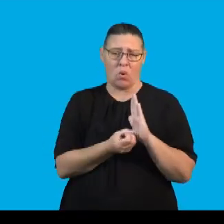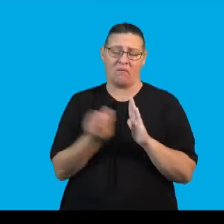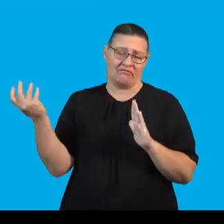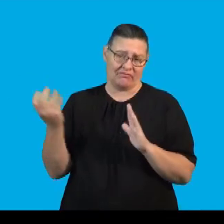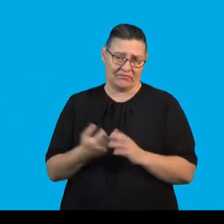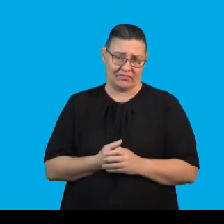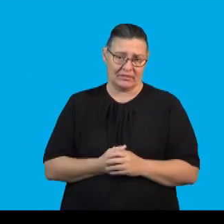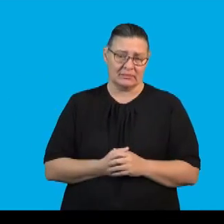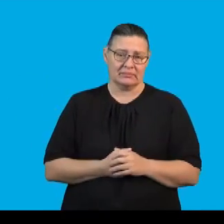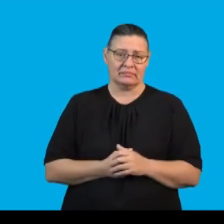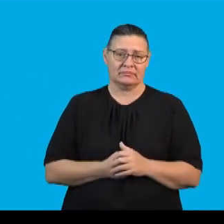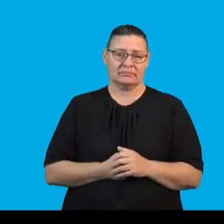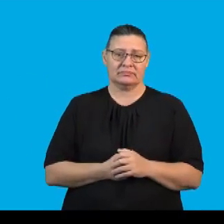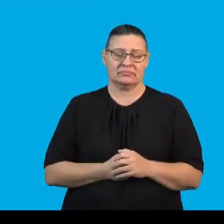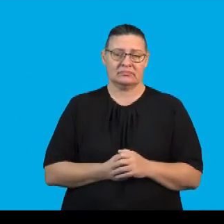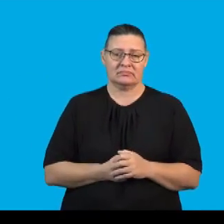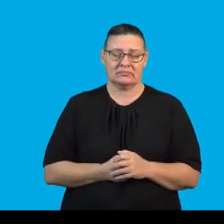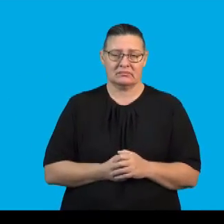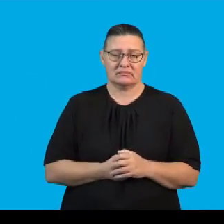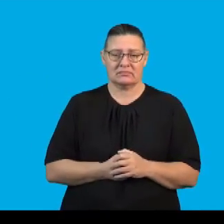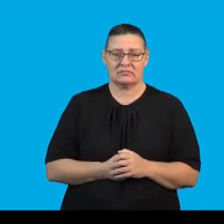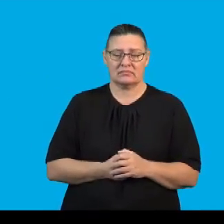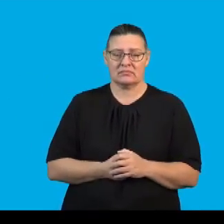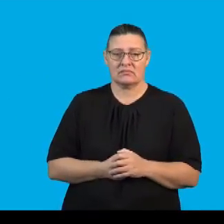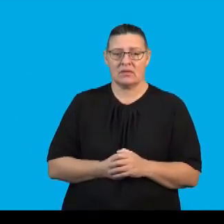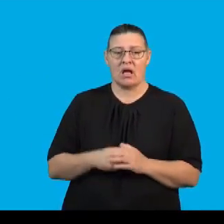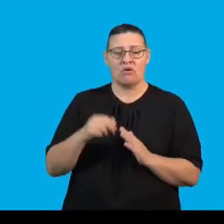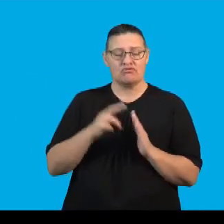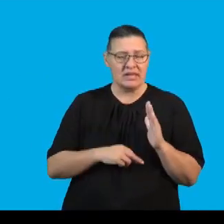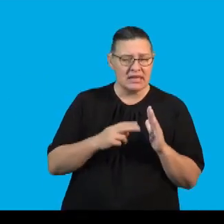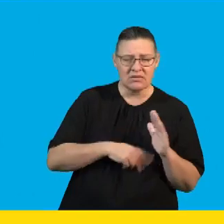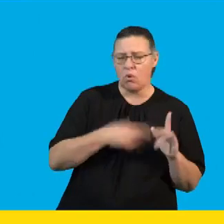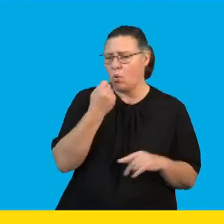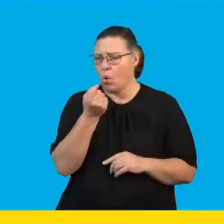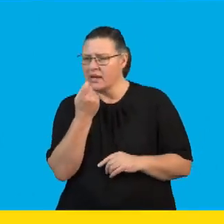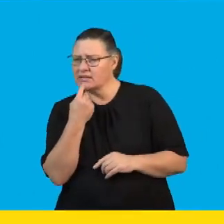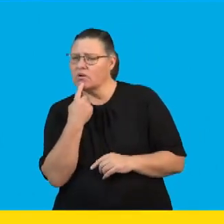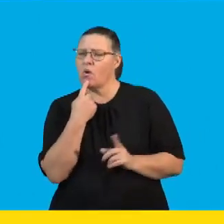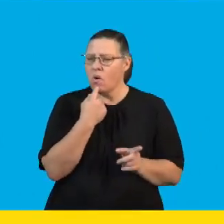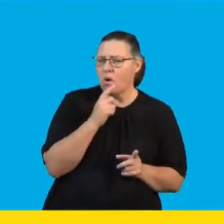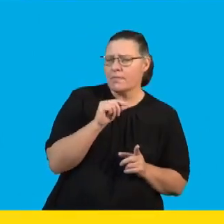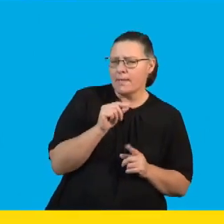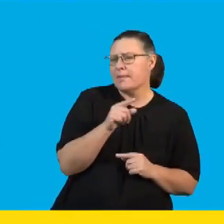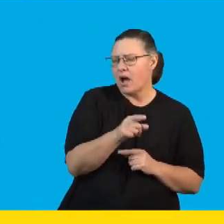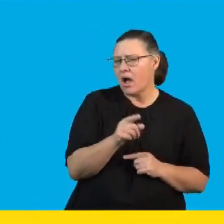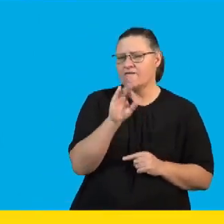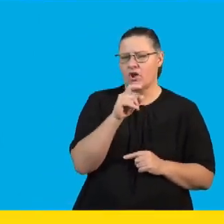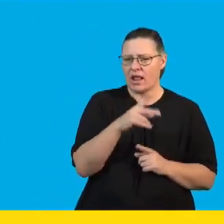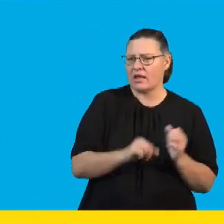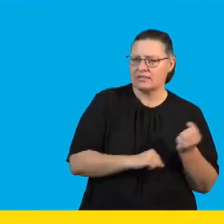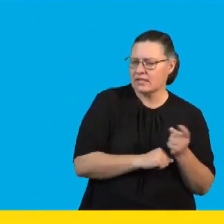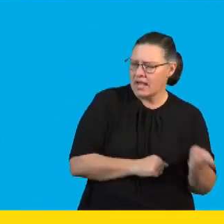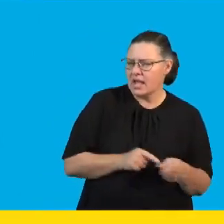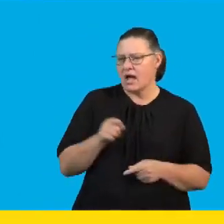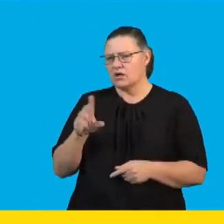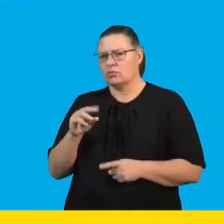require surgical movement. Such a fleshy story. You read and you start to understand, okay, we're talking